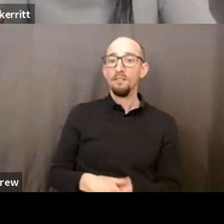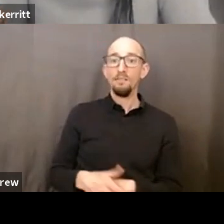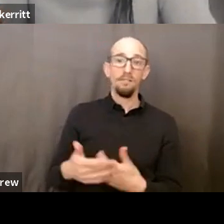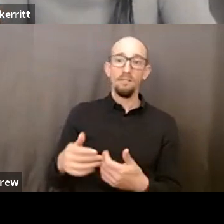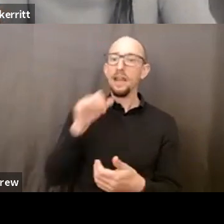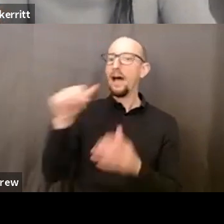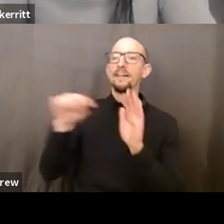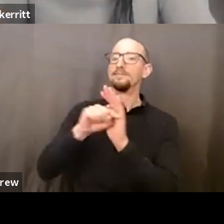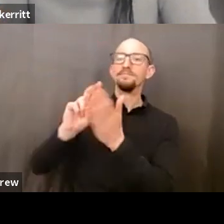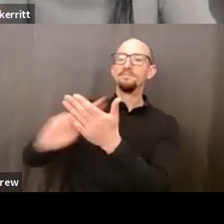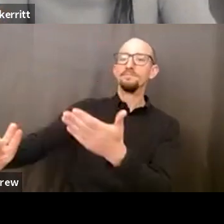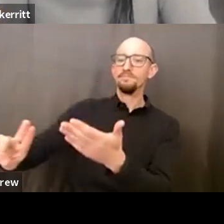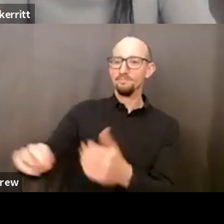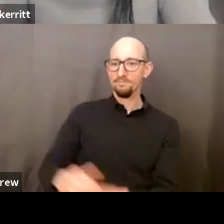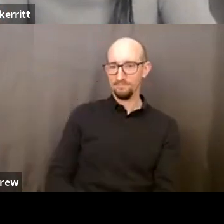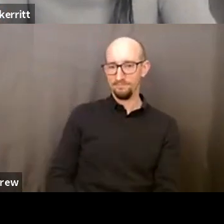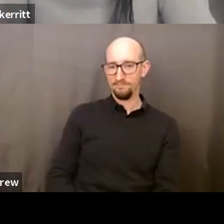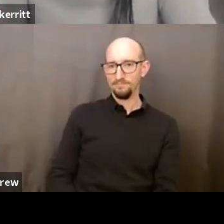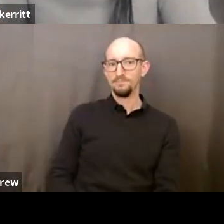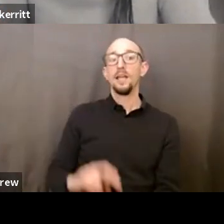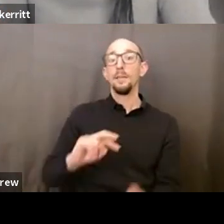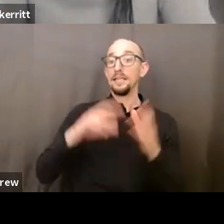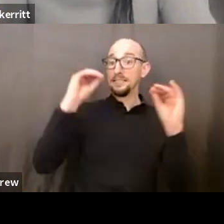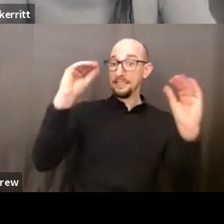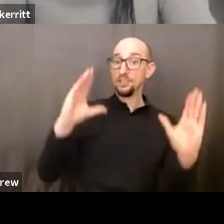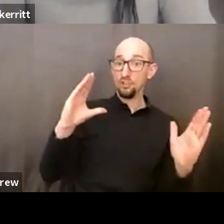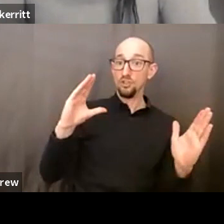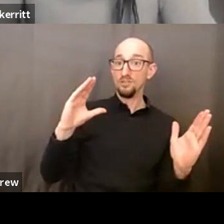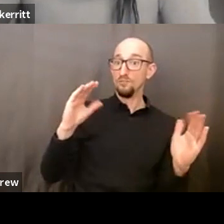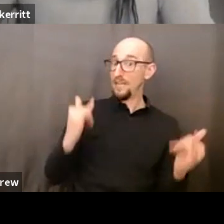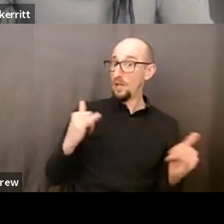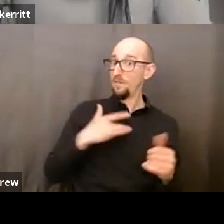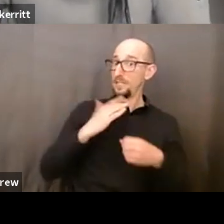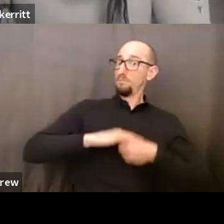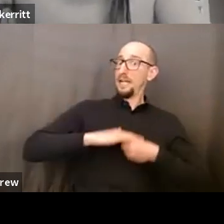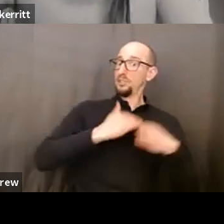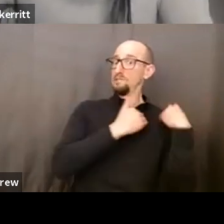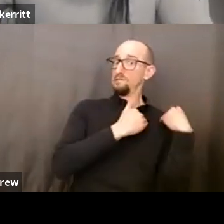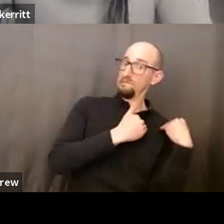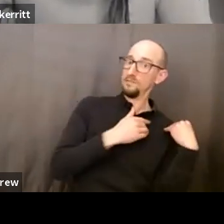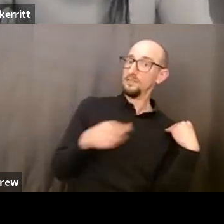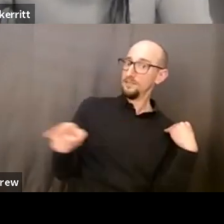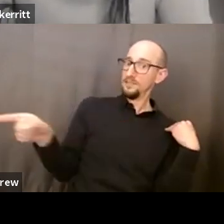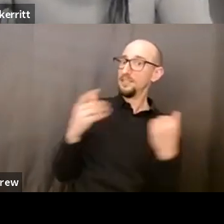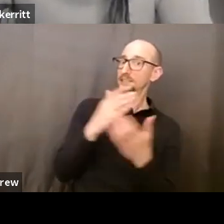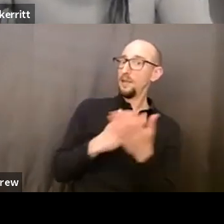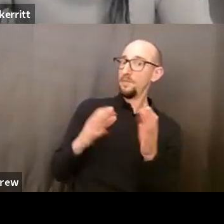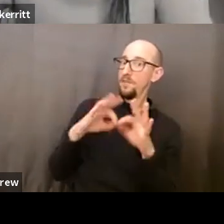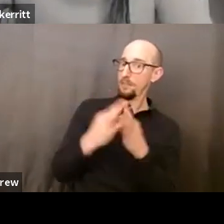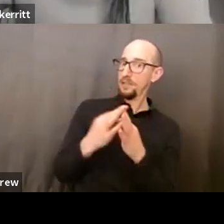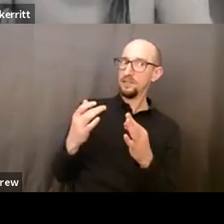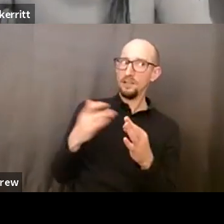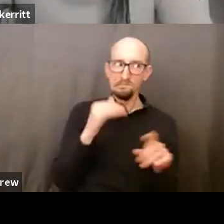It takes the burden off teachers, some of whom feel pressured by some families and by the stakes